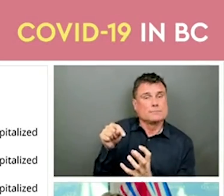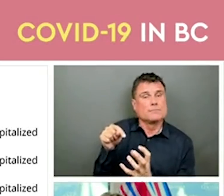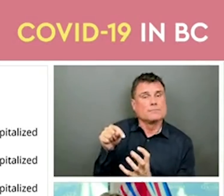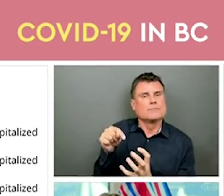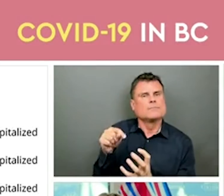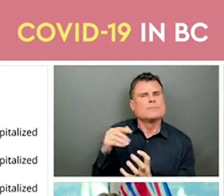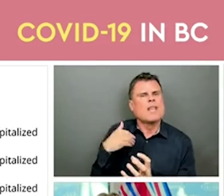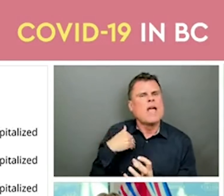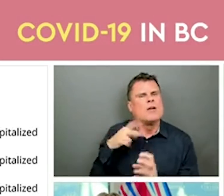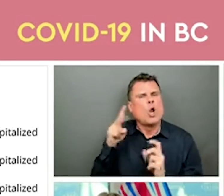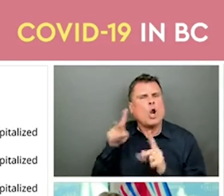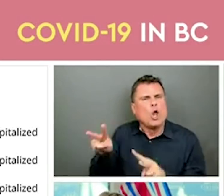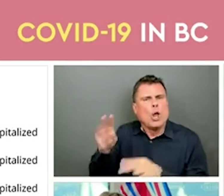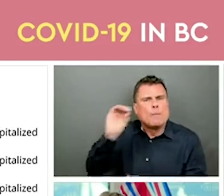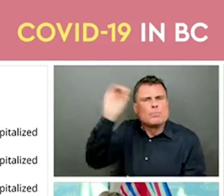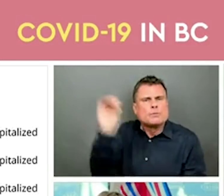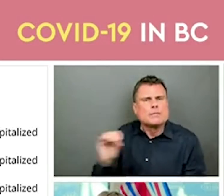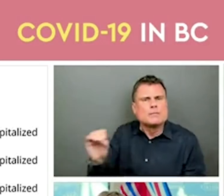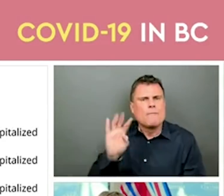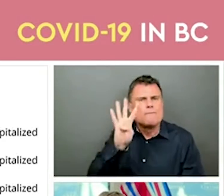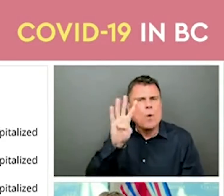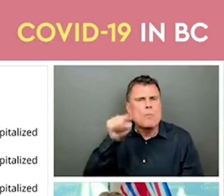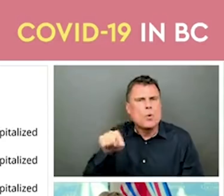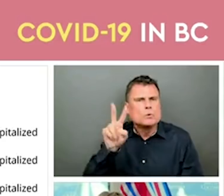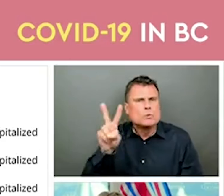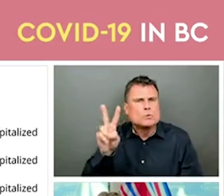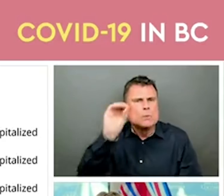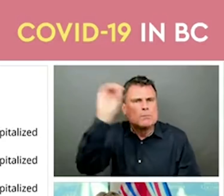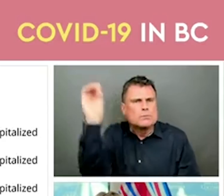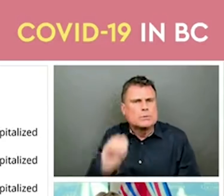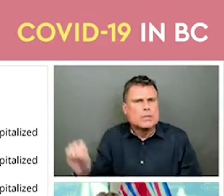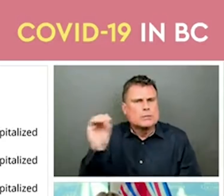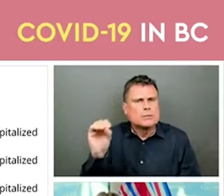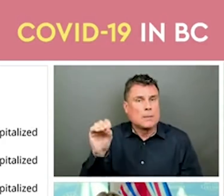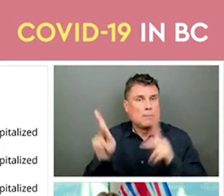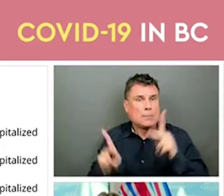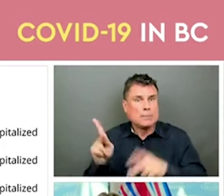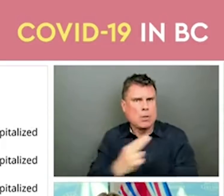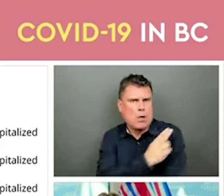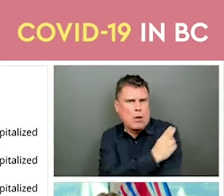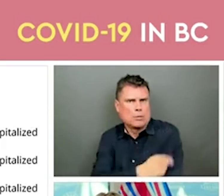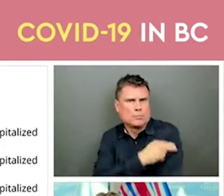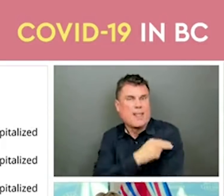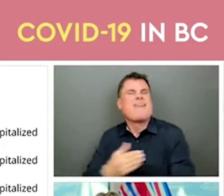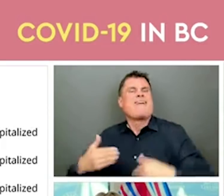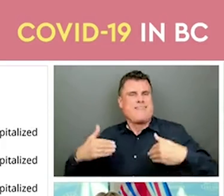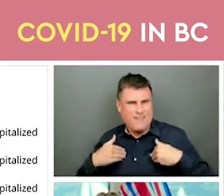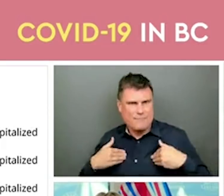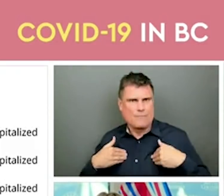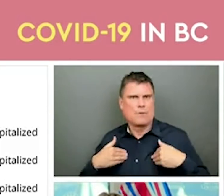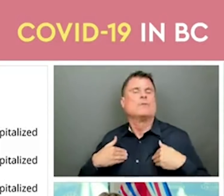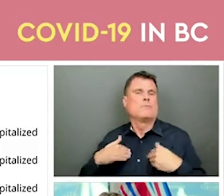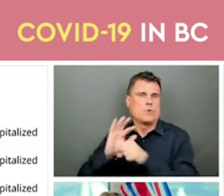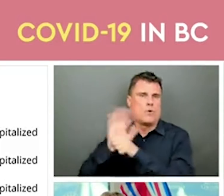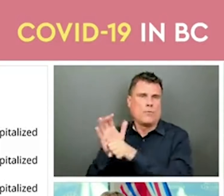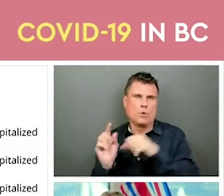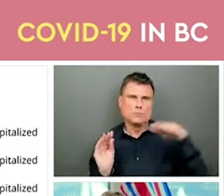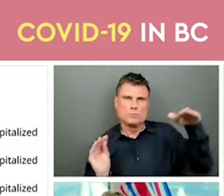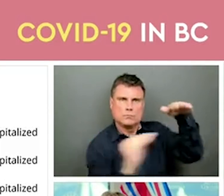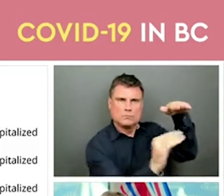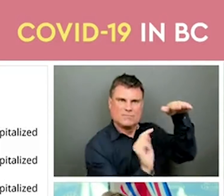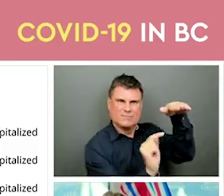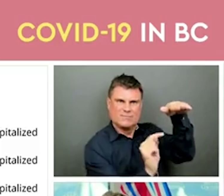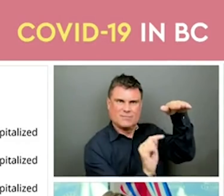about 4.2% in people who were diagnosed with COVID-19. For people who were not